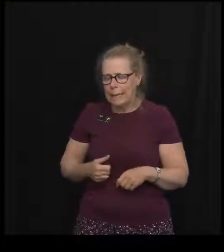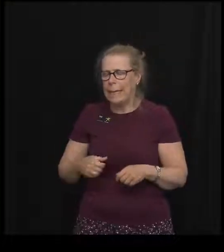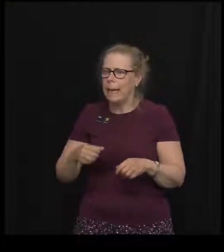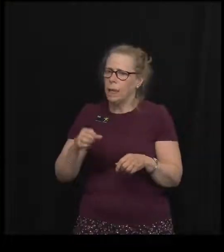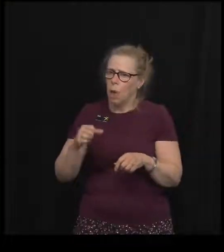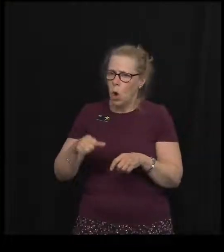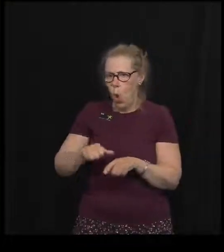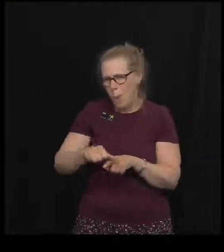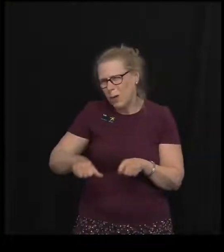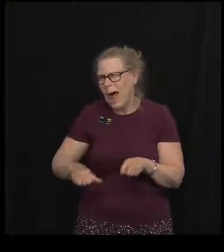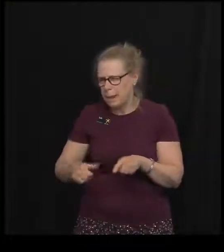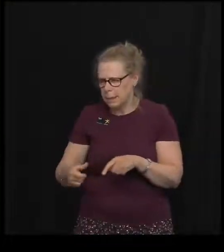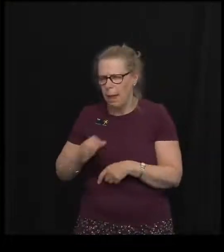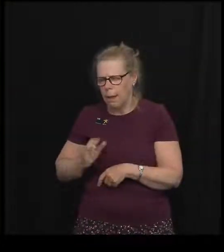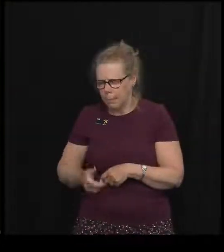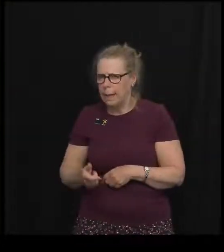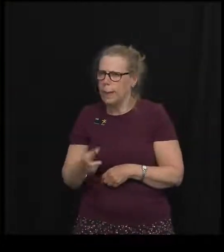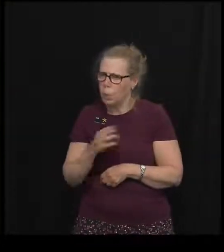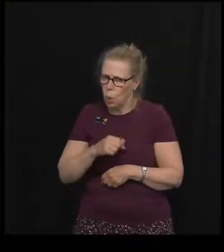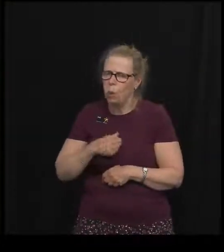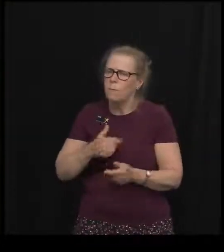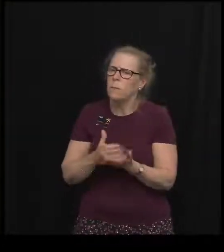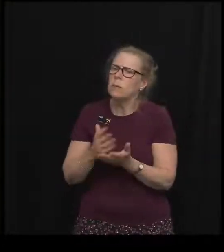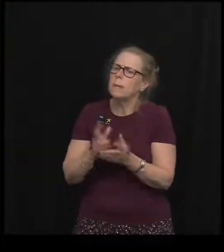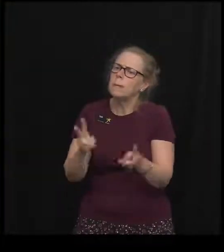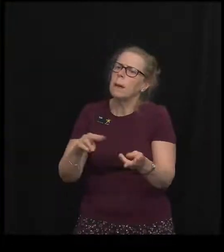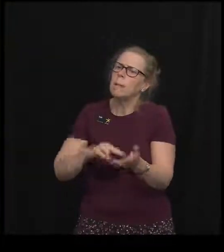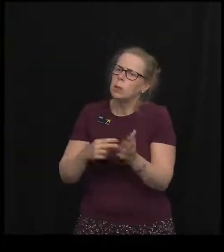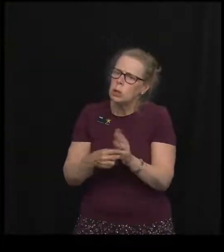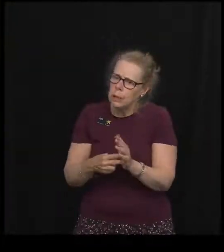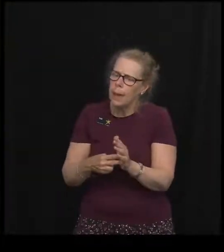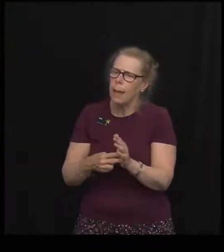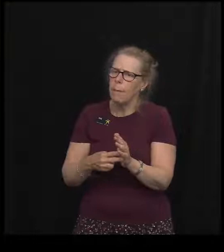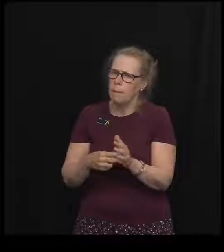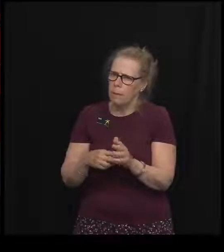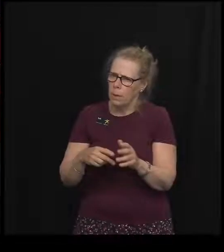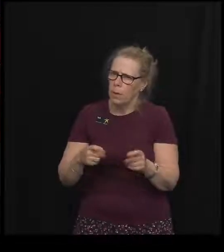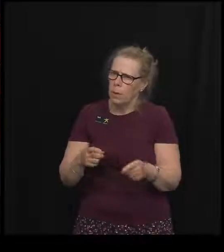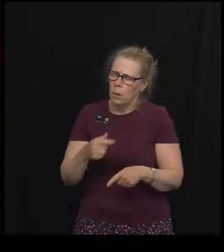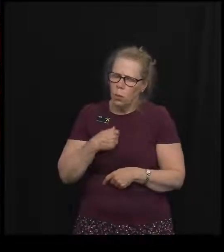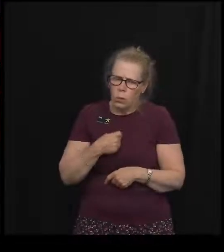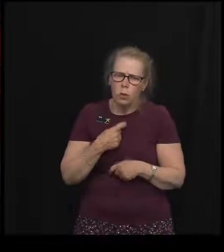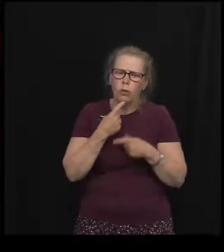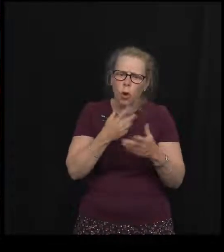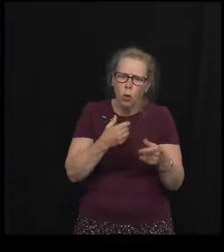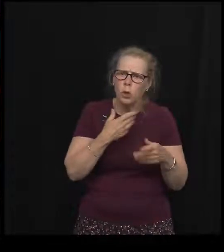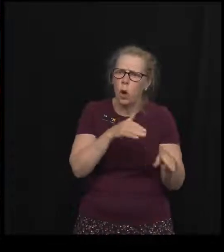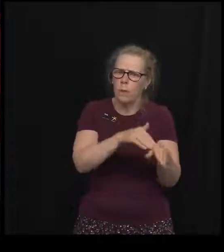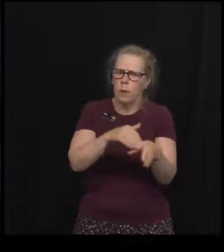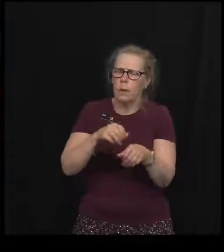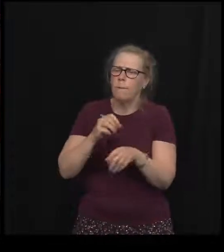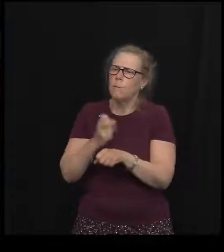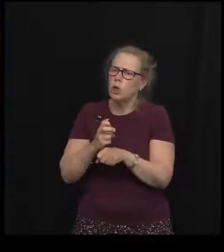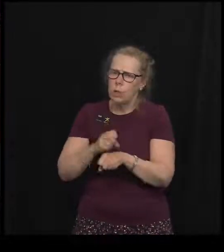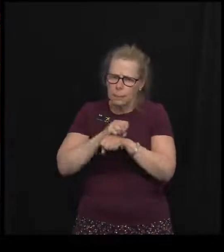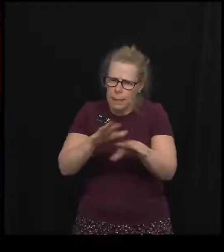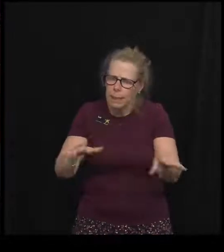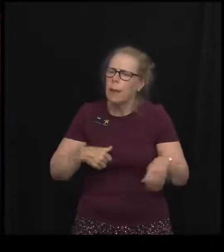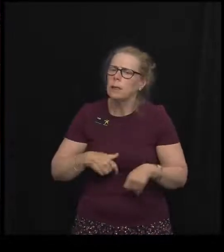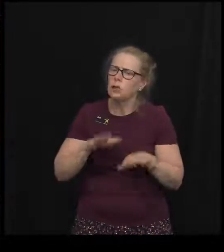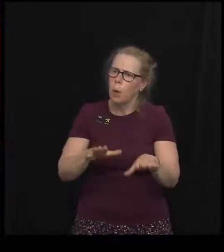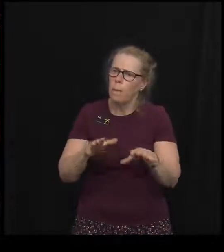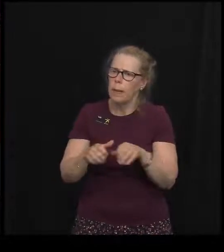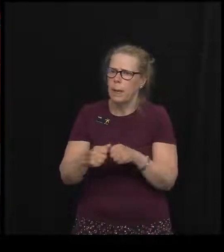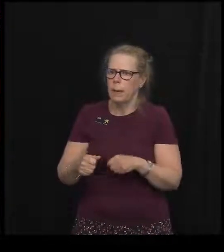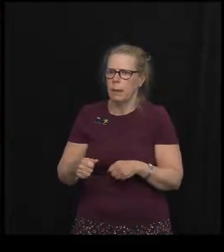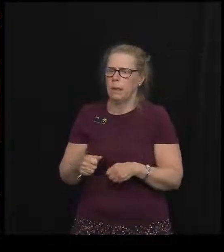had the courage to then say, our new constituency is telling us to stop that. So part of what we are hoping, we have 22 million new reporters